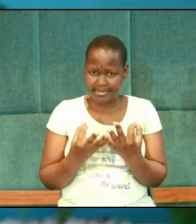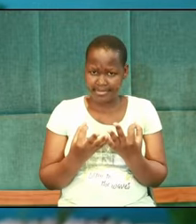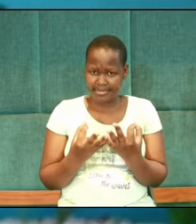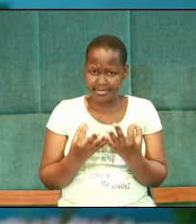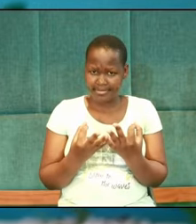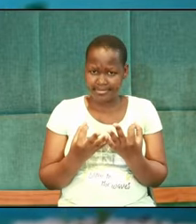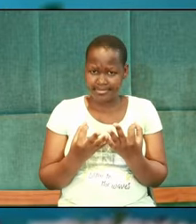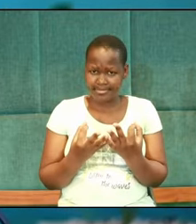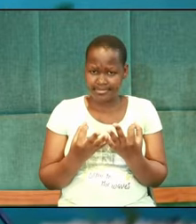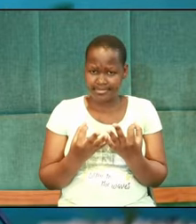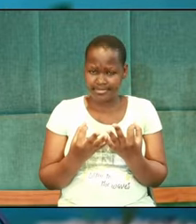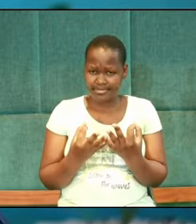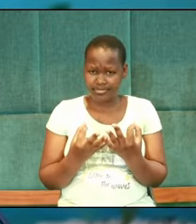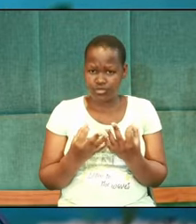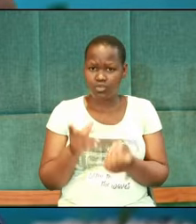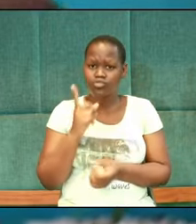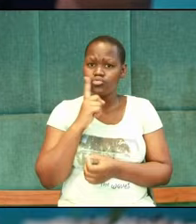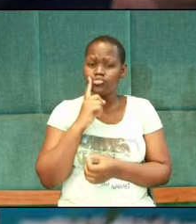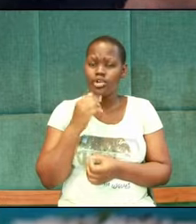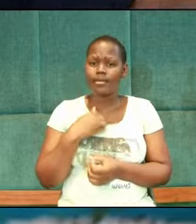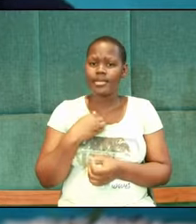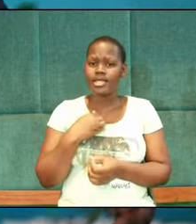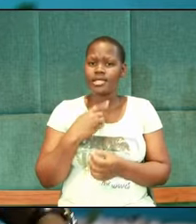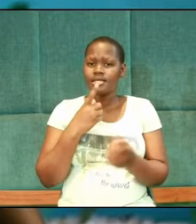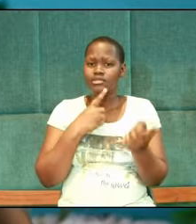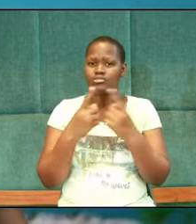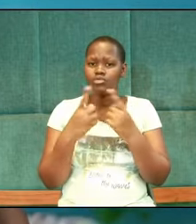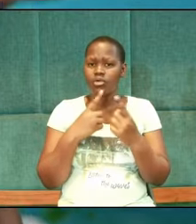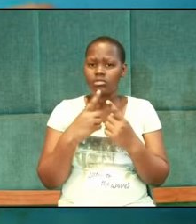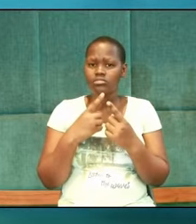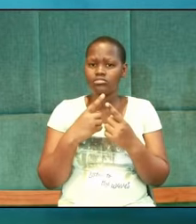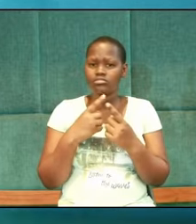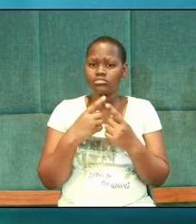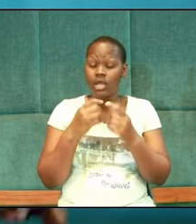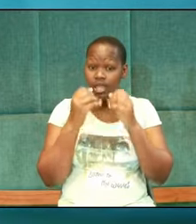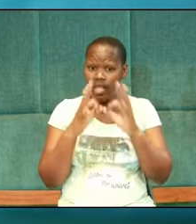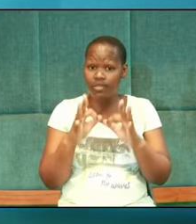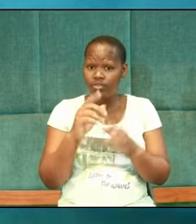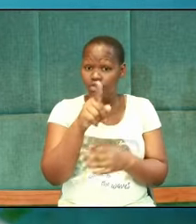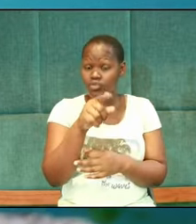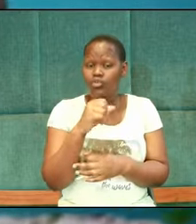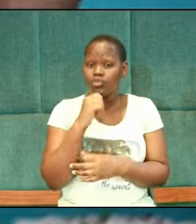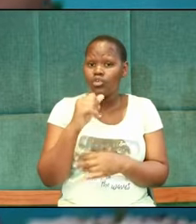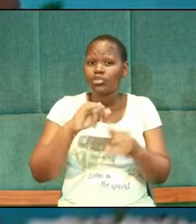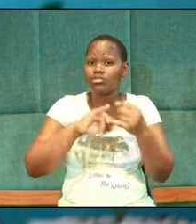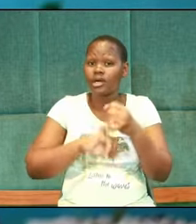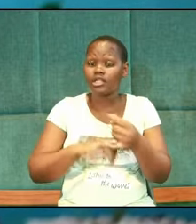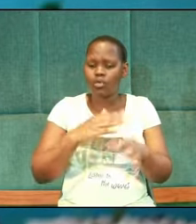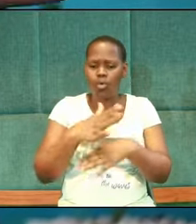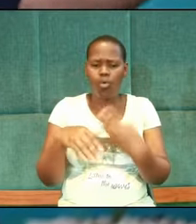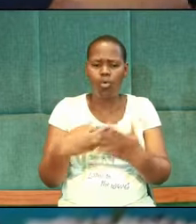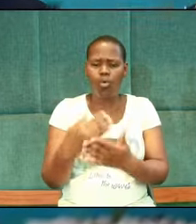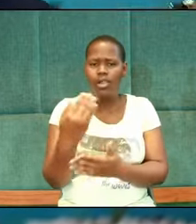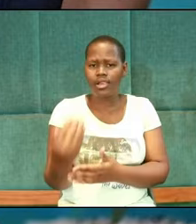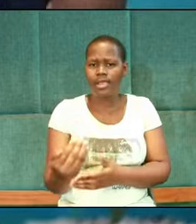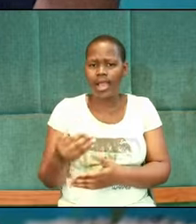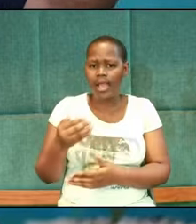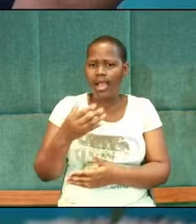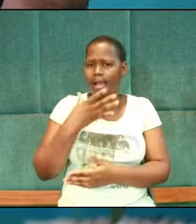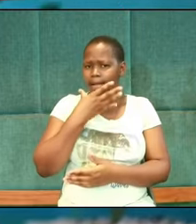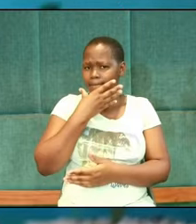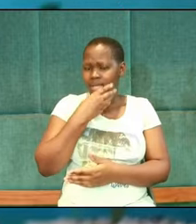torment the families. Listen, tomorrow I'm going to speak. Let me declare it. If you are not married, all the young men and women in Nairobi